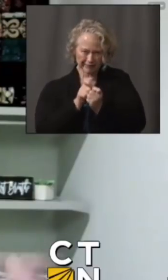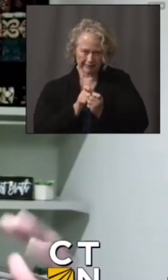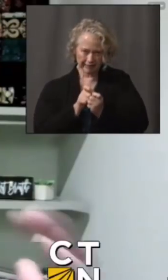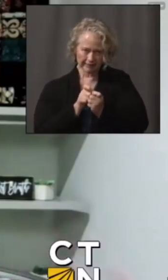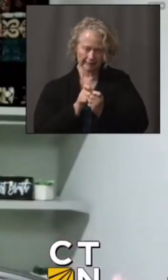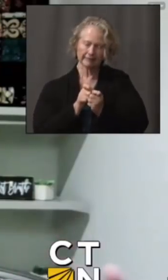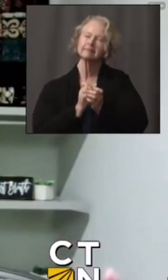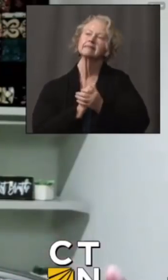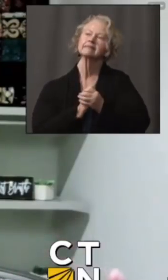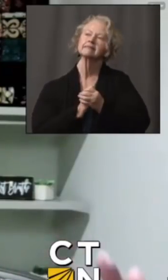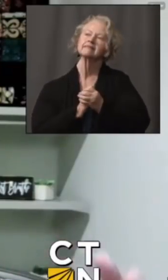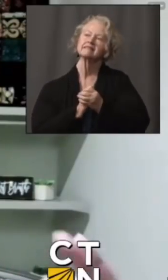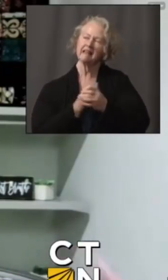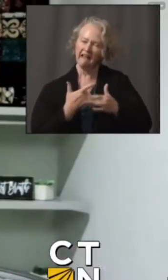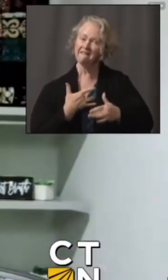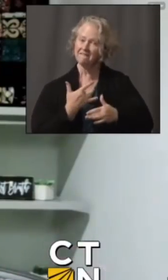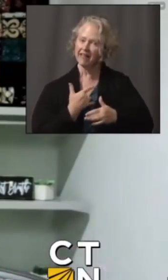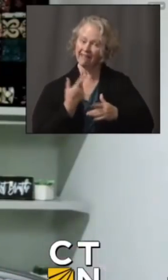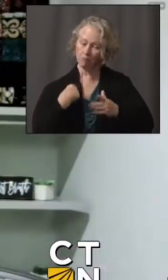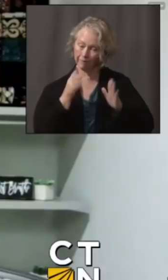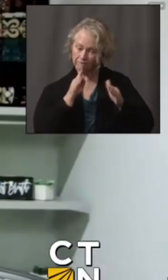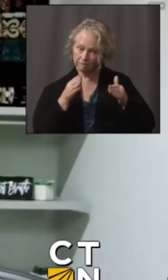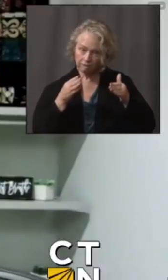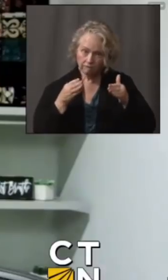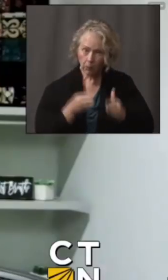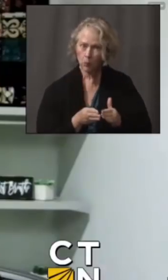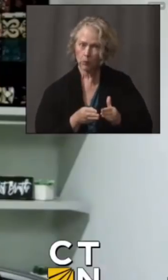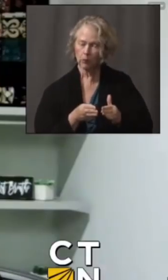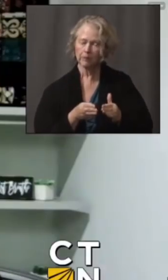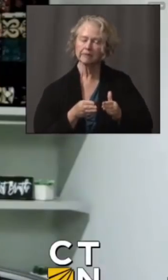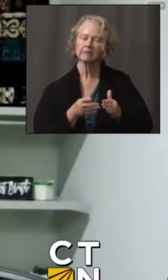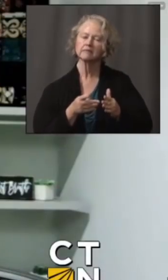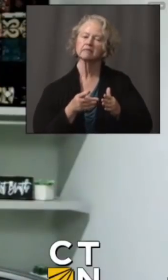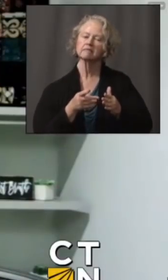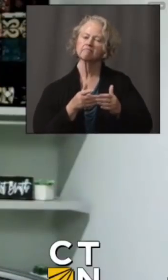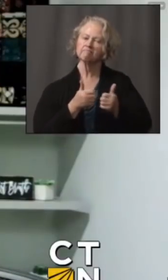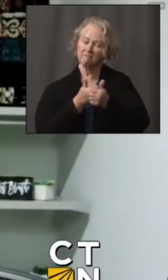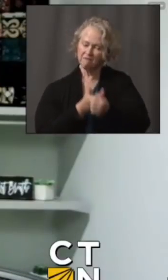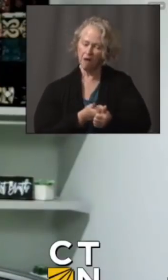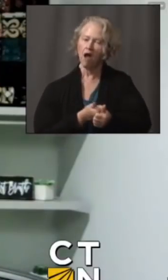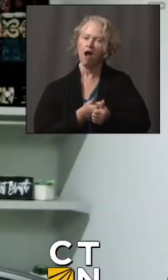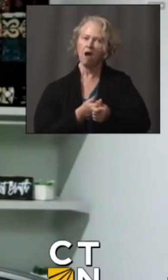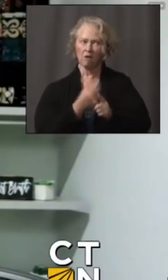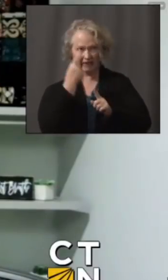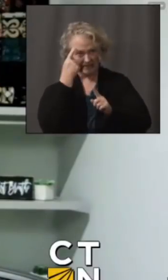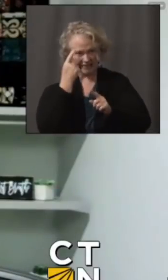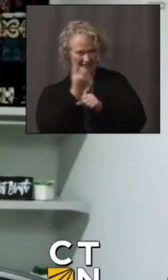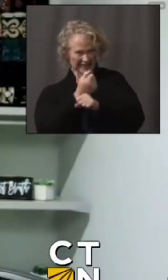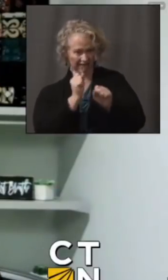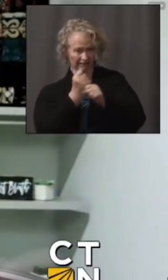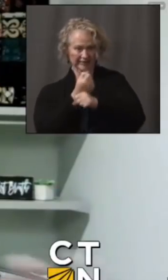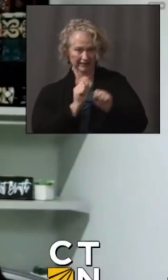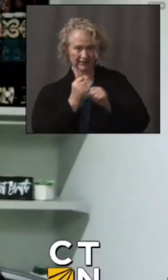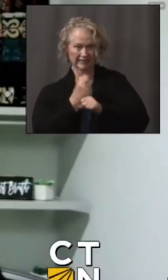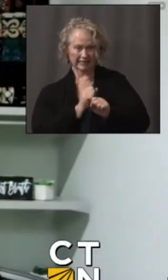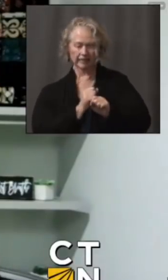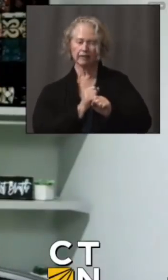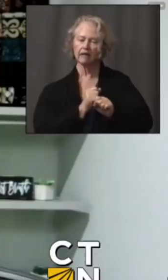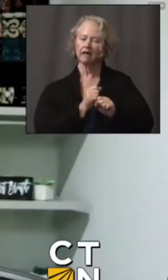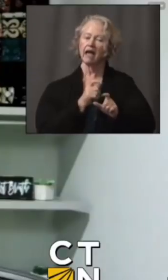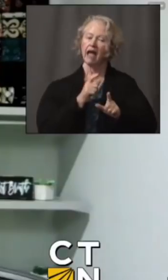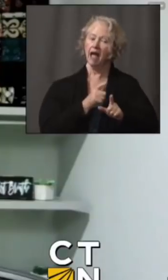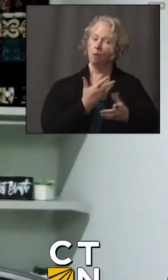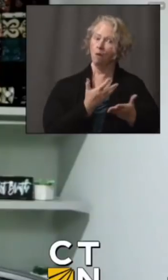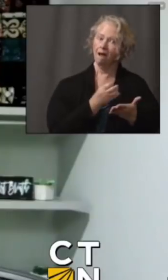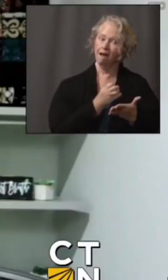we sort of focus on task, keep in mind safety and economic recovery. We